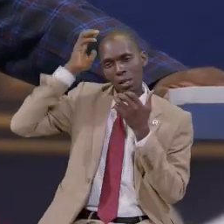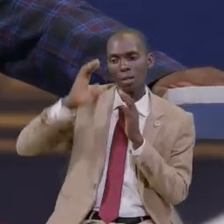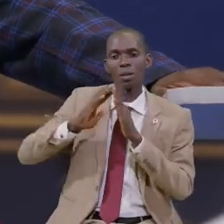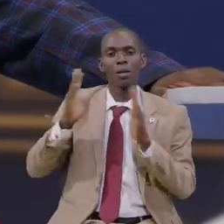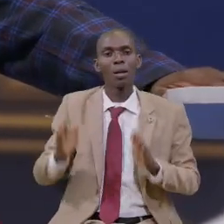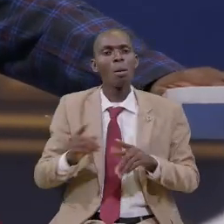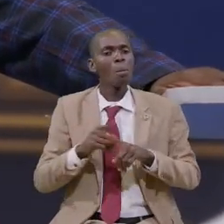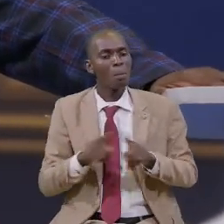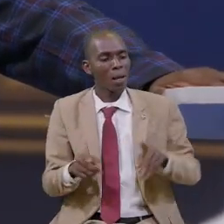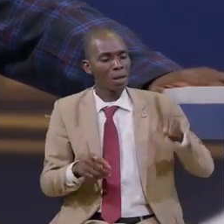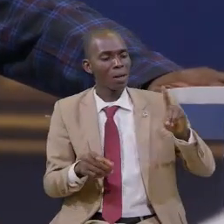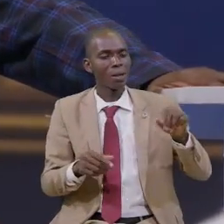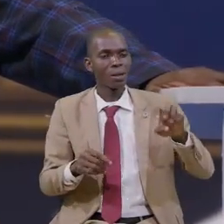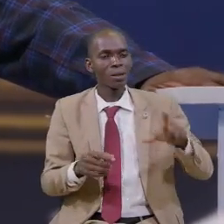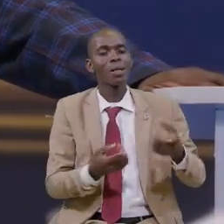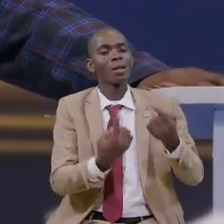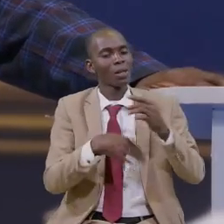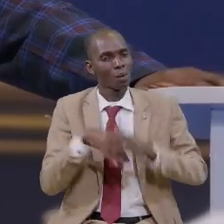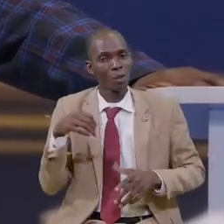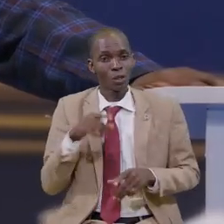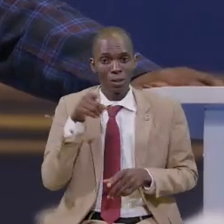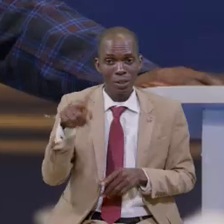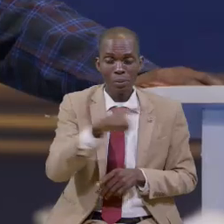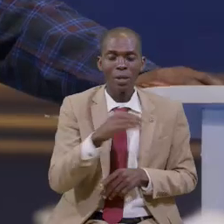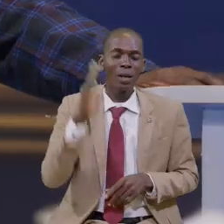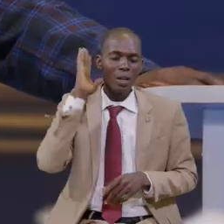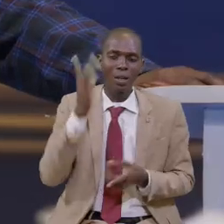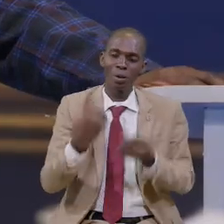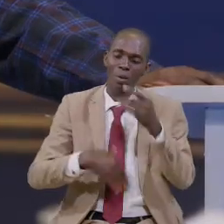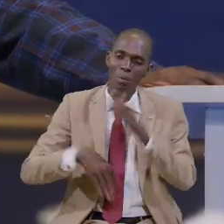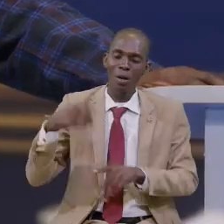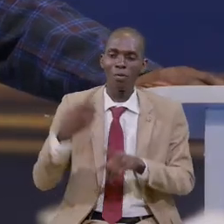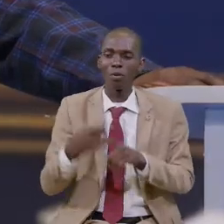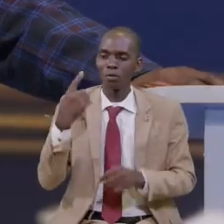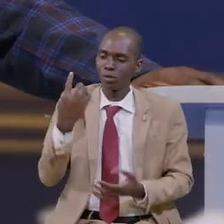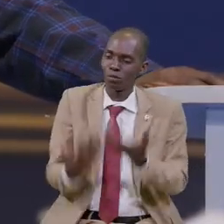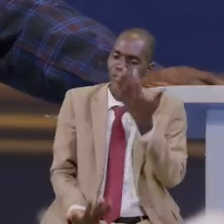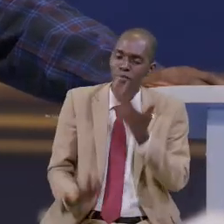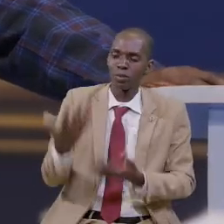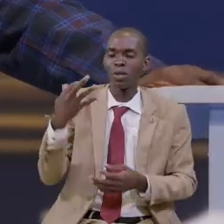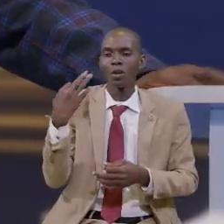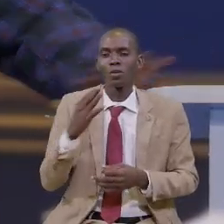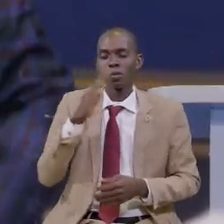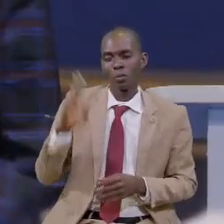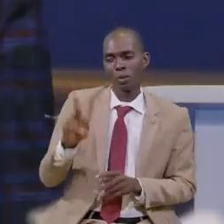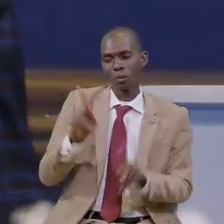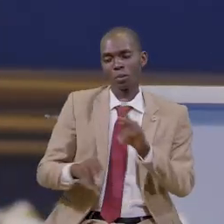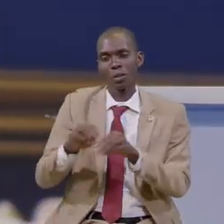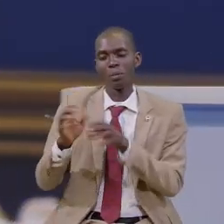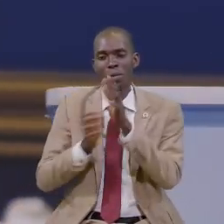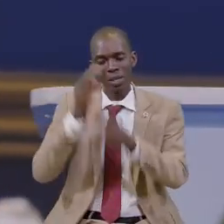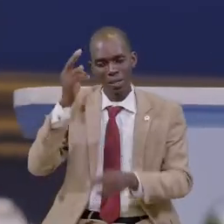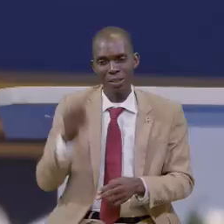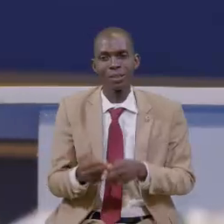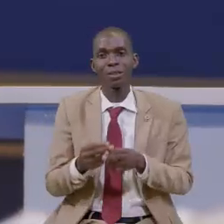come out of their fire furnace. Well, come out of their den of lions. Until